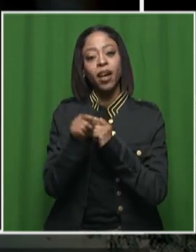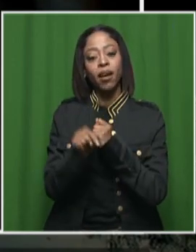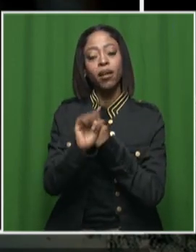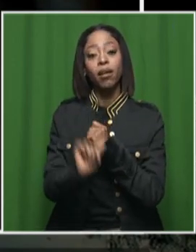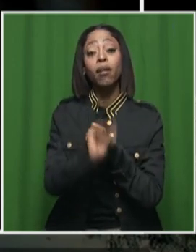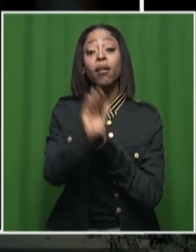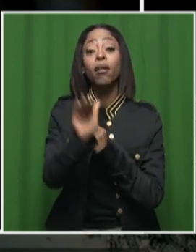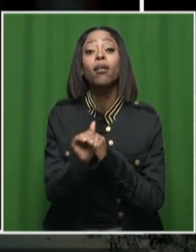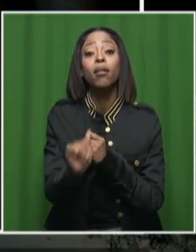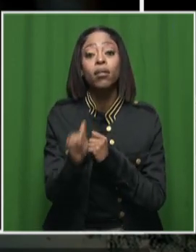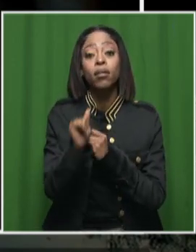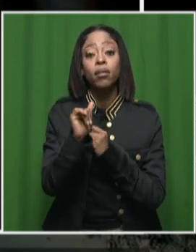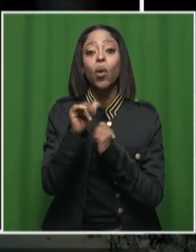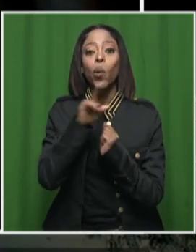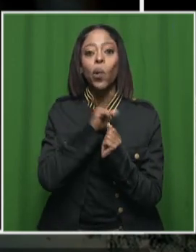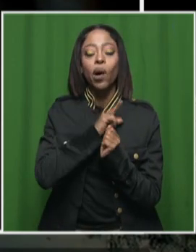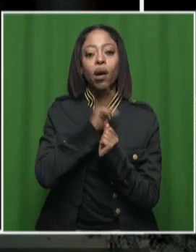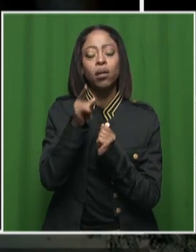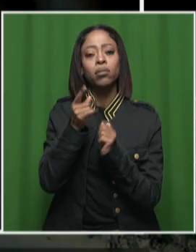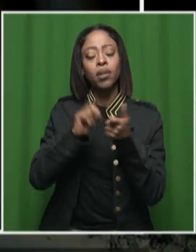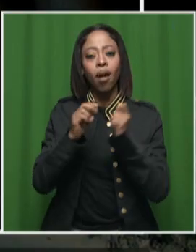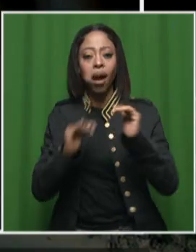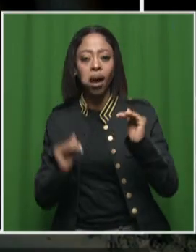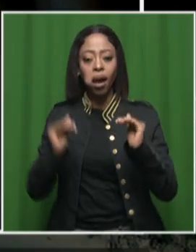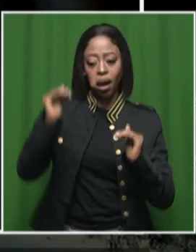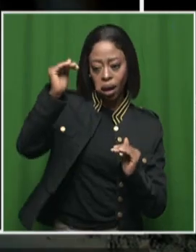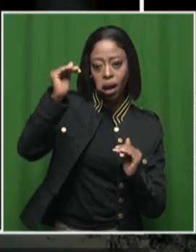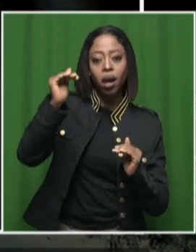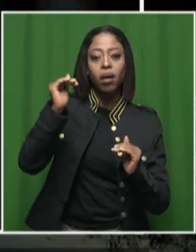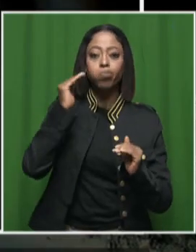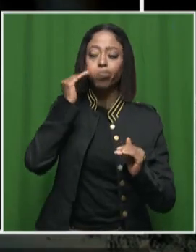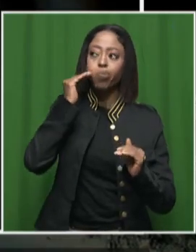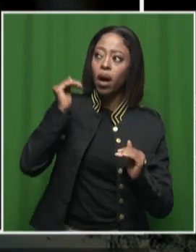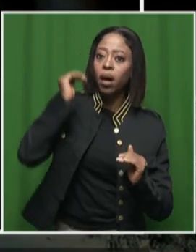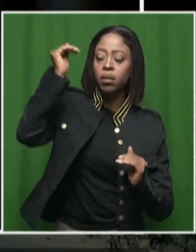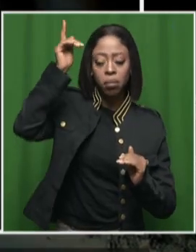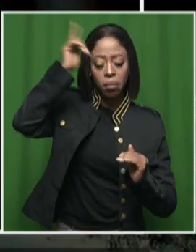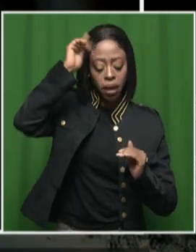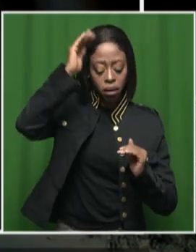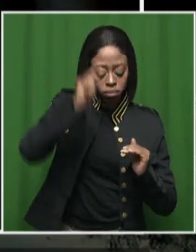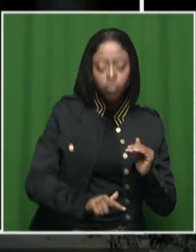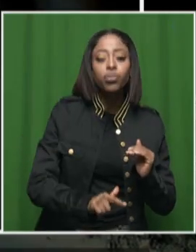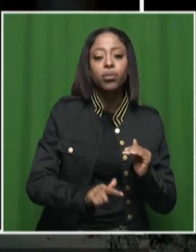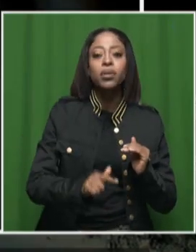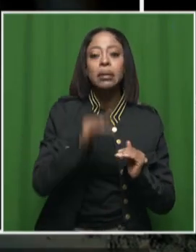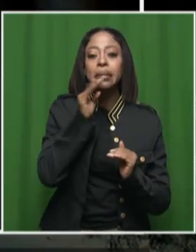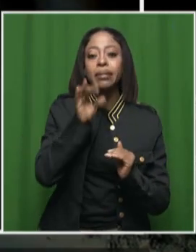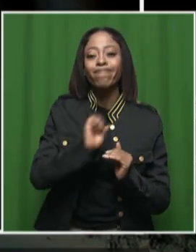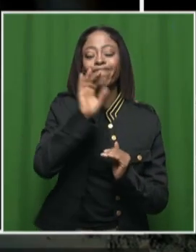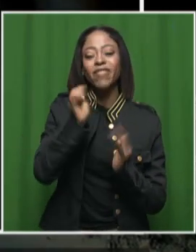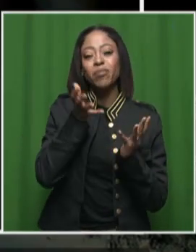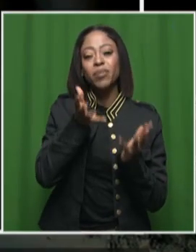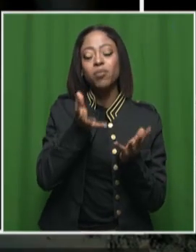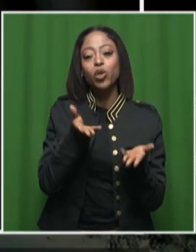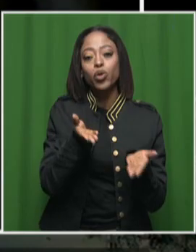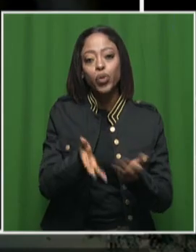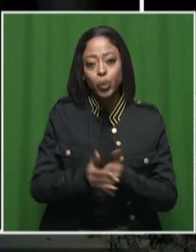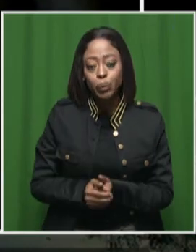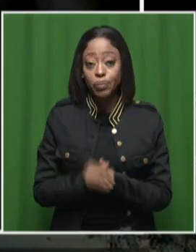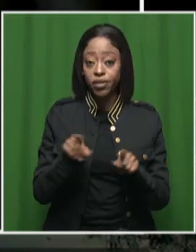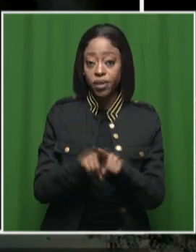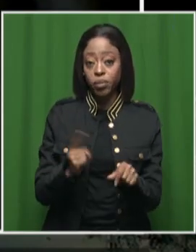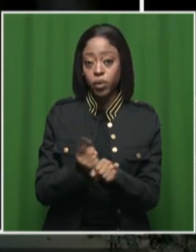the intractable problem, it seems, of inequality. This is the cardinal sin, if you will, of South Africa. We also